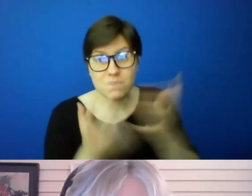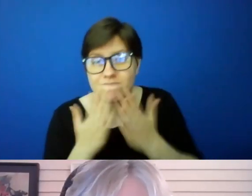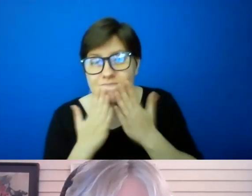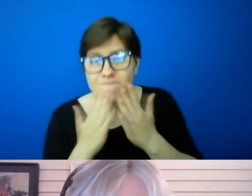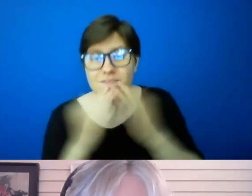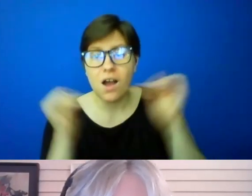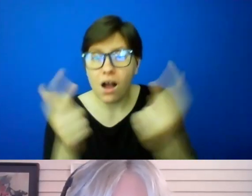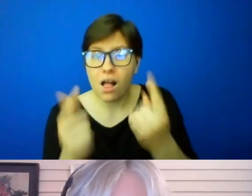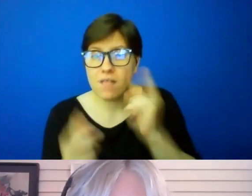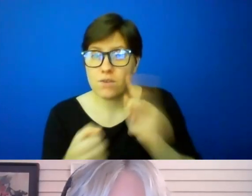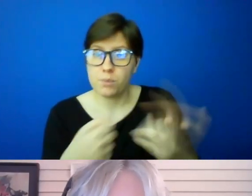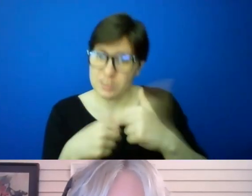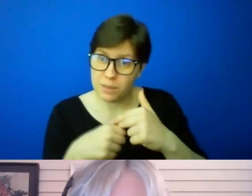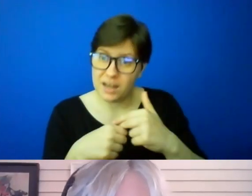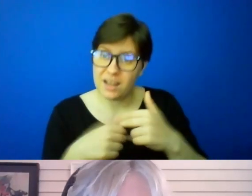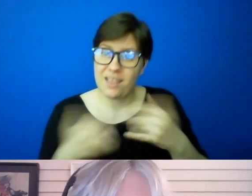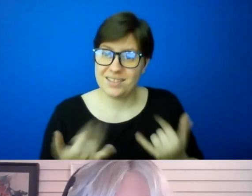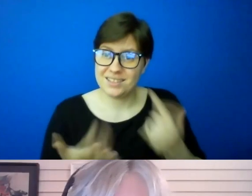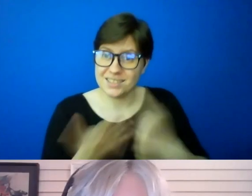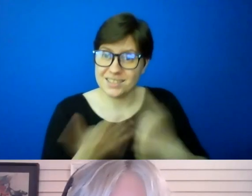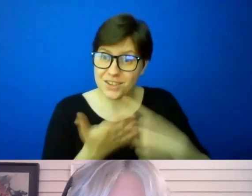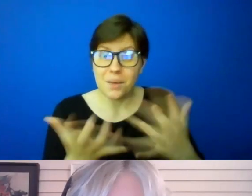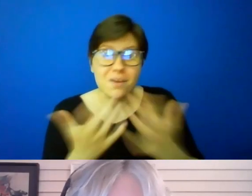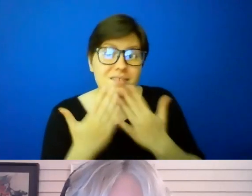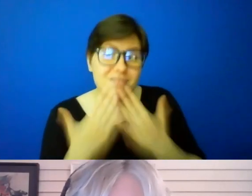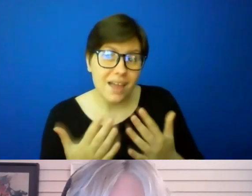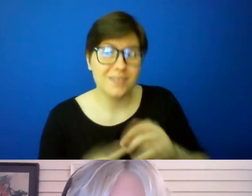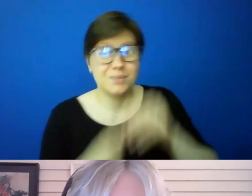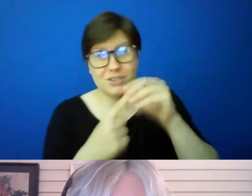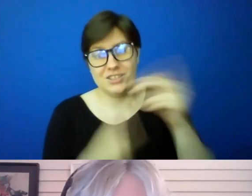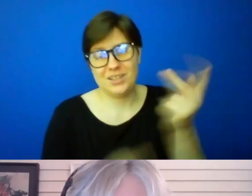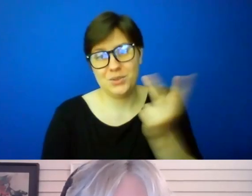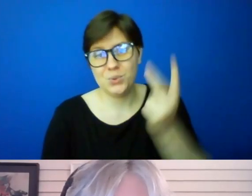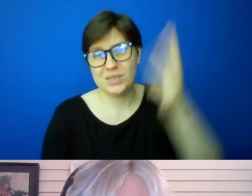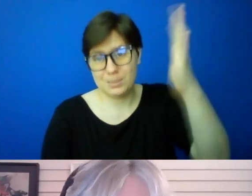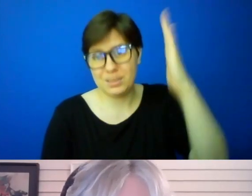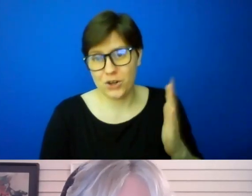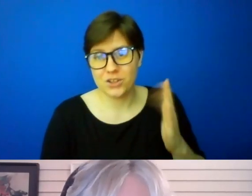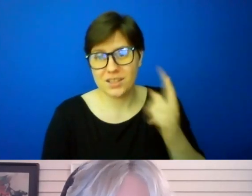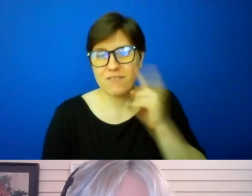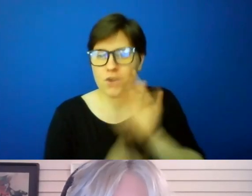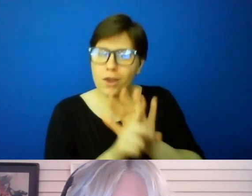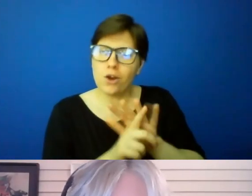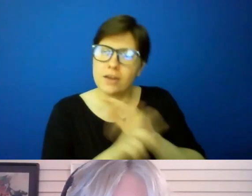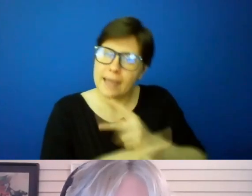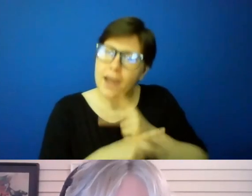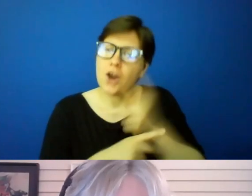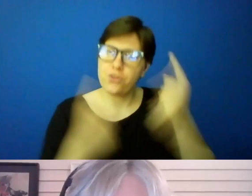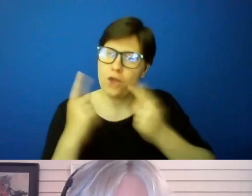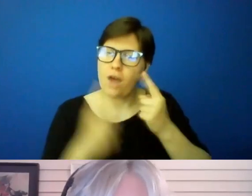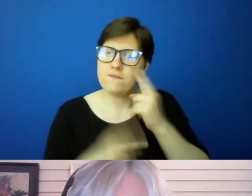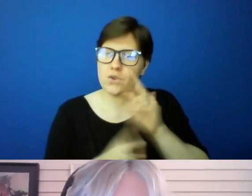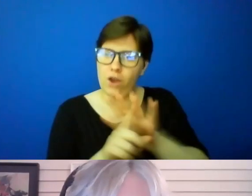your participation in this discussion, and I want to thank especially our two speakers for the care and the thought that they put into their